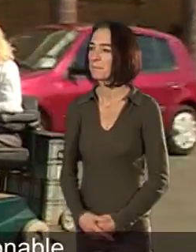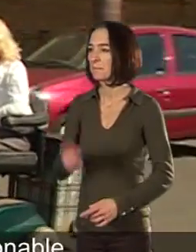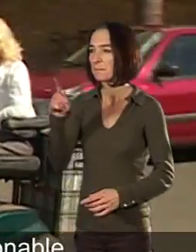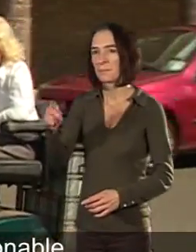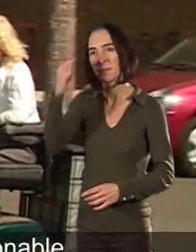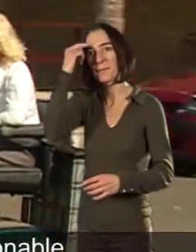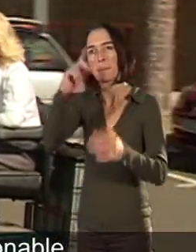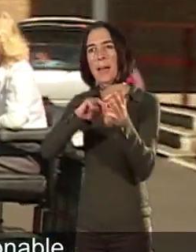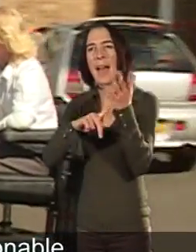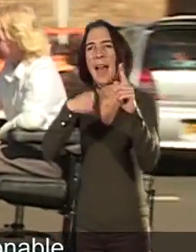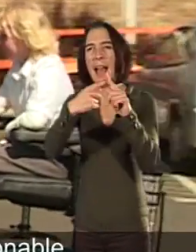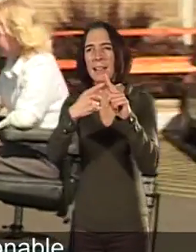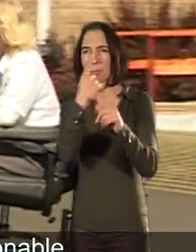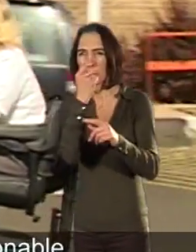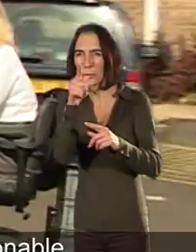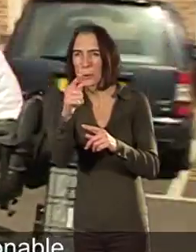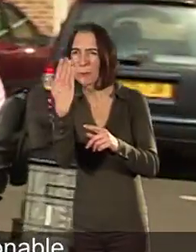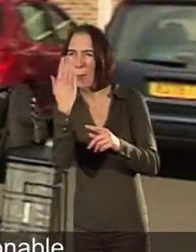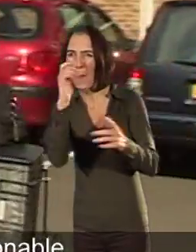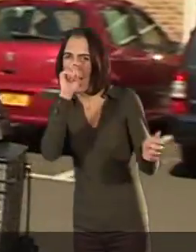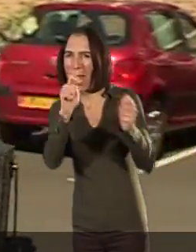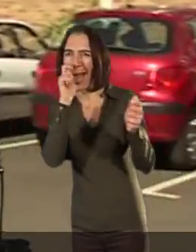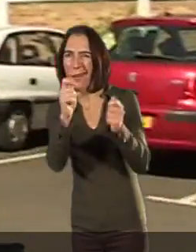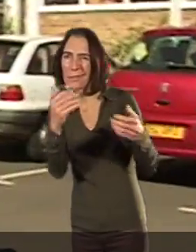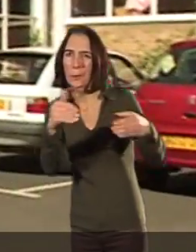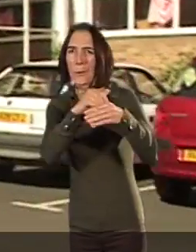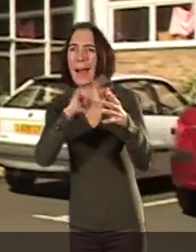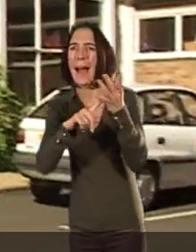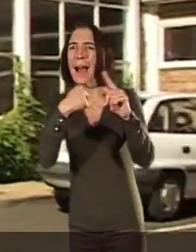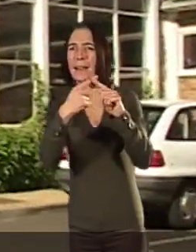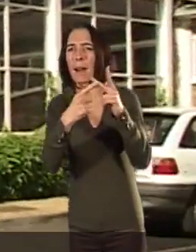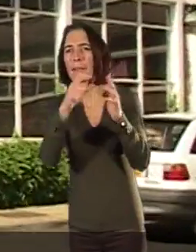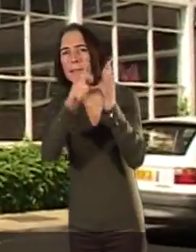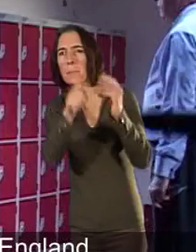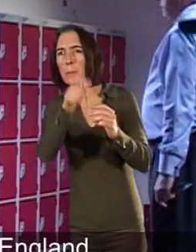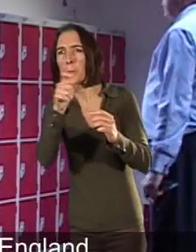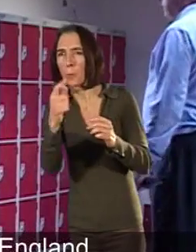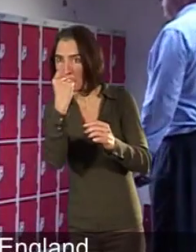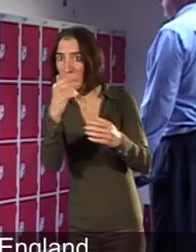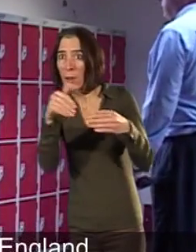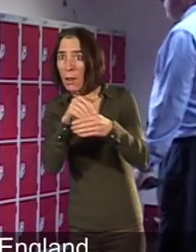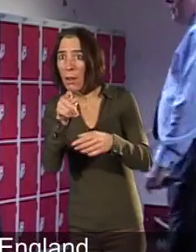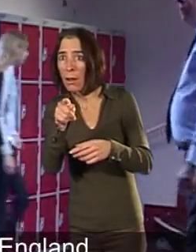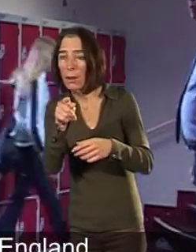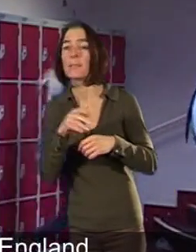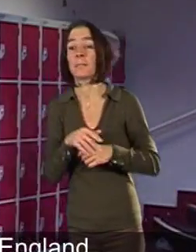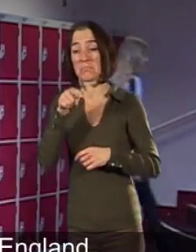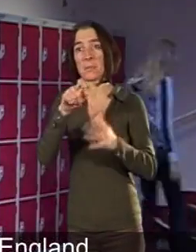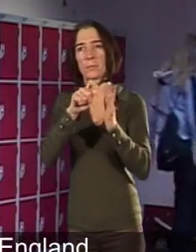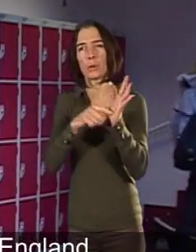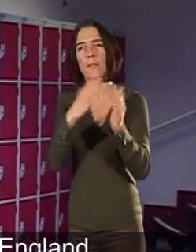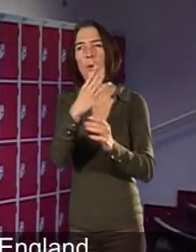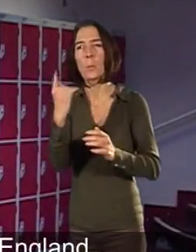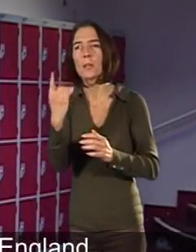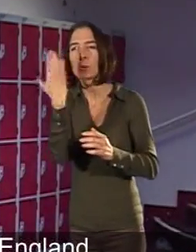This is Alex. Could you make reasonable adjustments to include Alex and other young disabled people in your school? For this project, 41